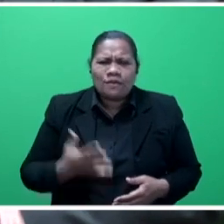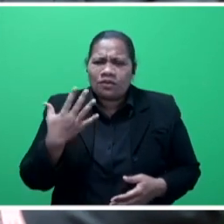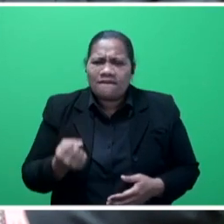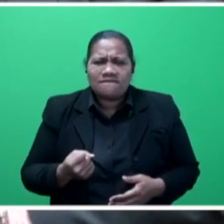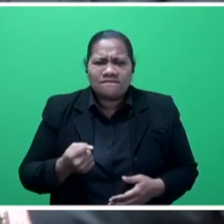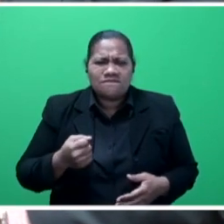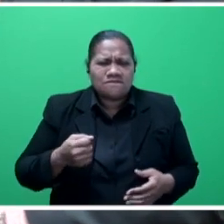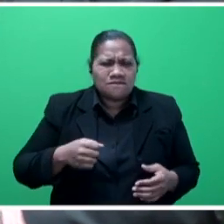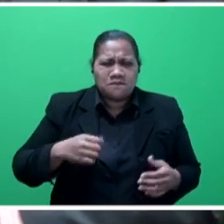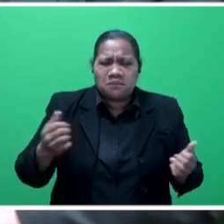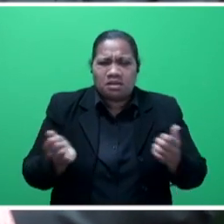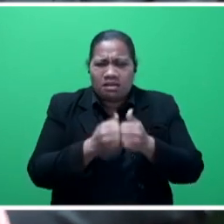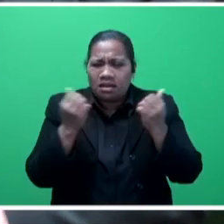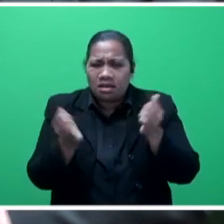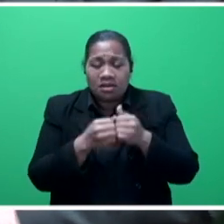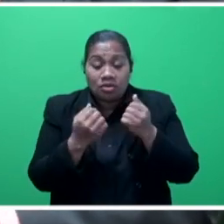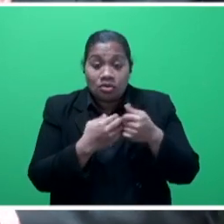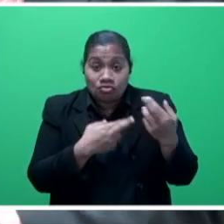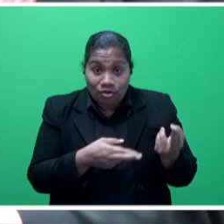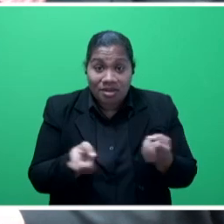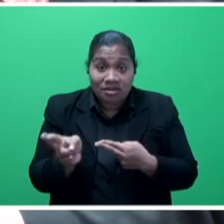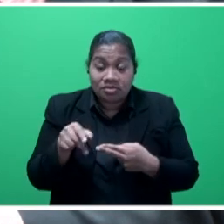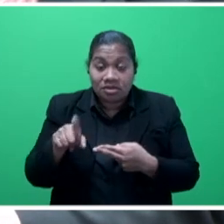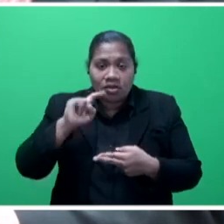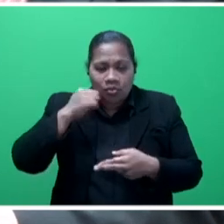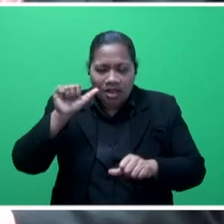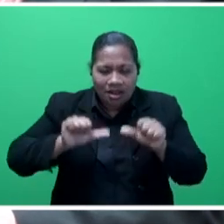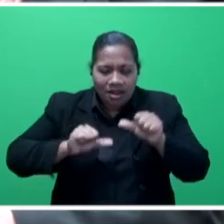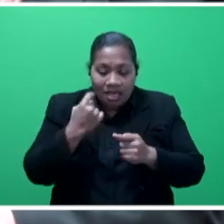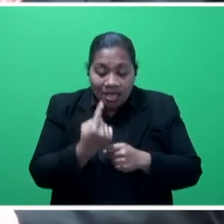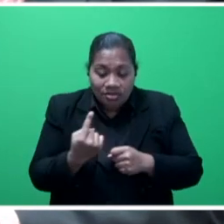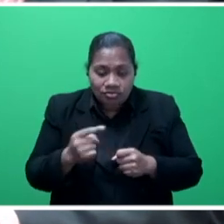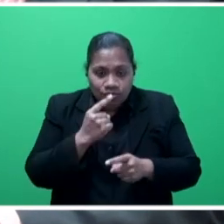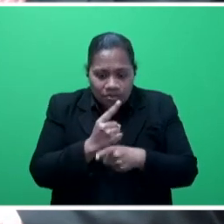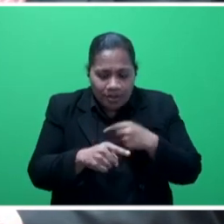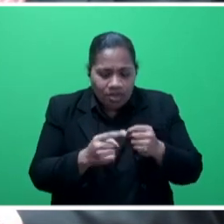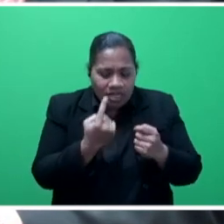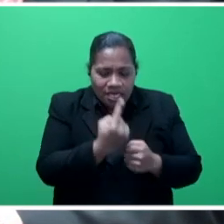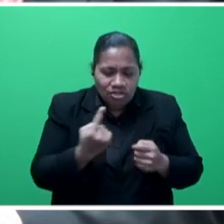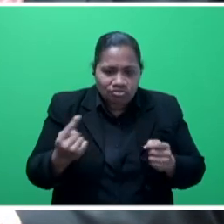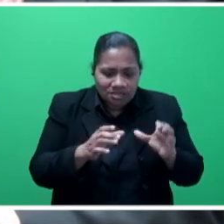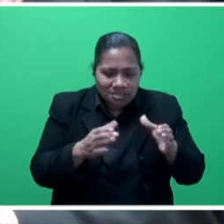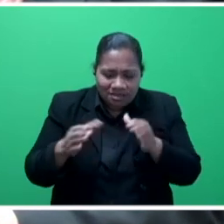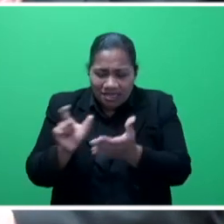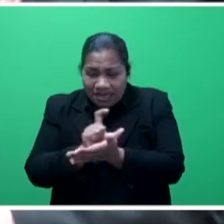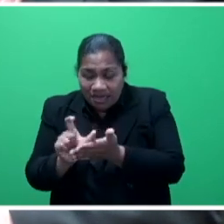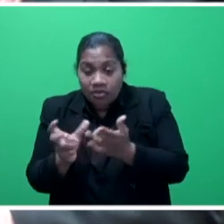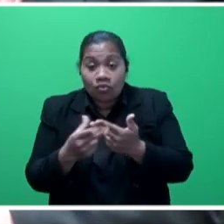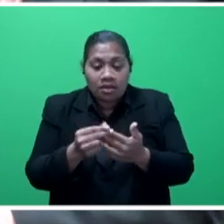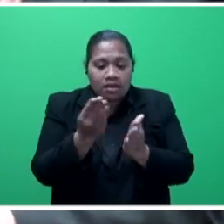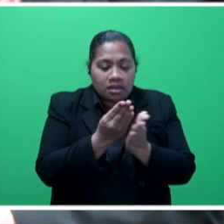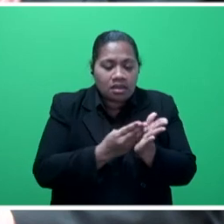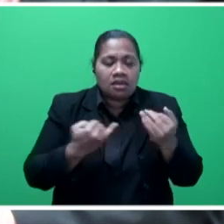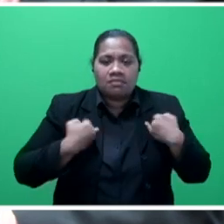recommendations. This will analyze each sector clearly with budget and implementation plan